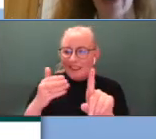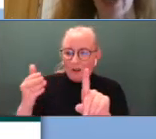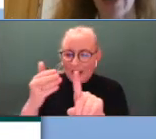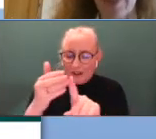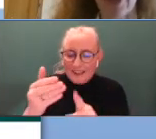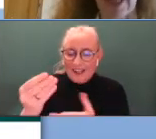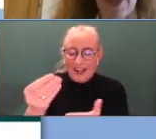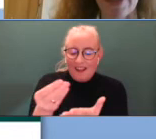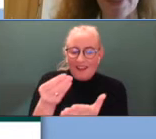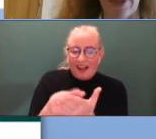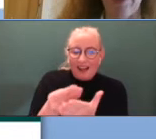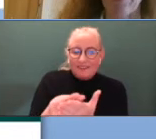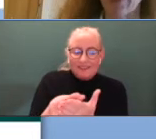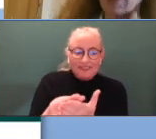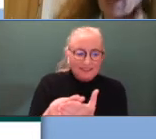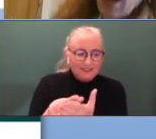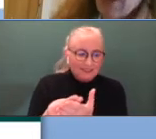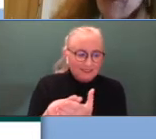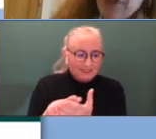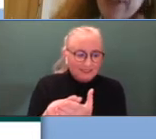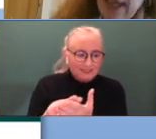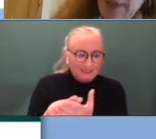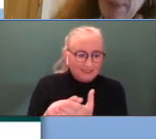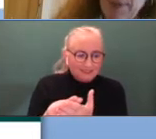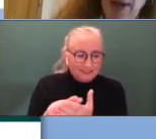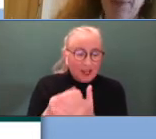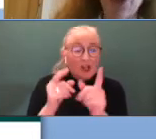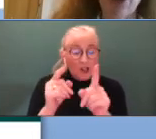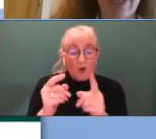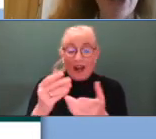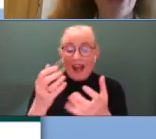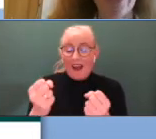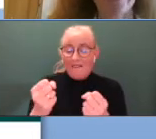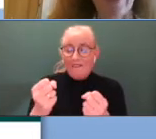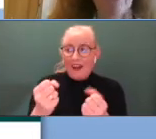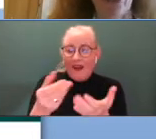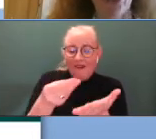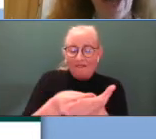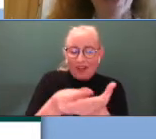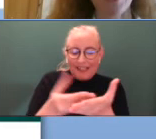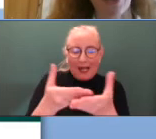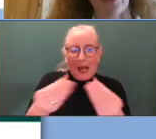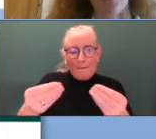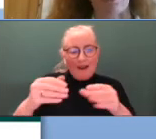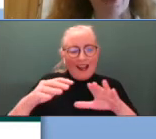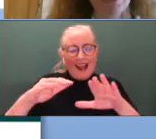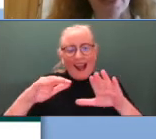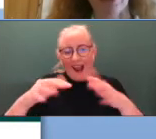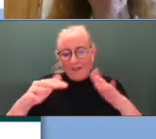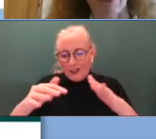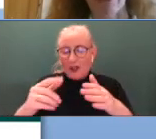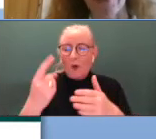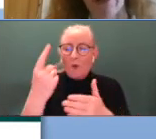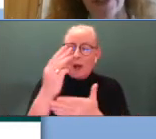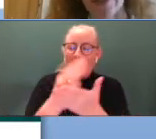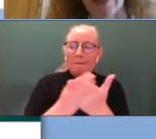of a high support day place as well. The funding gap, I would draw attention that it's an average and it is only one part in the